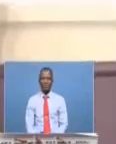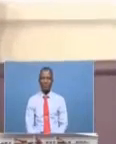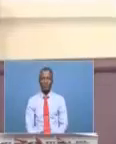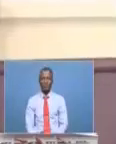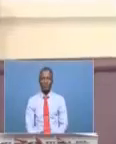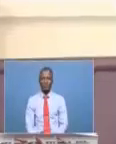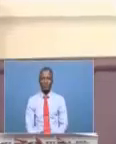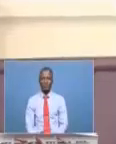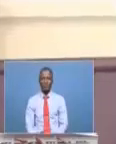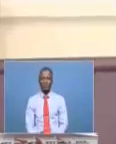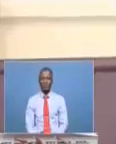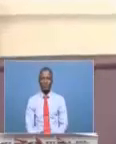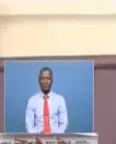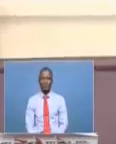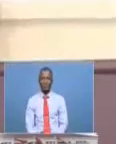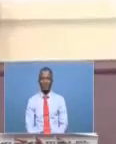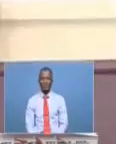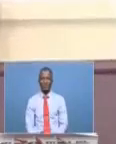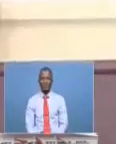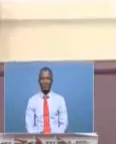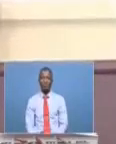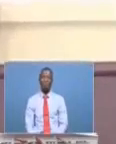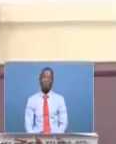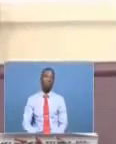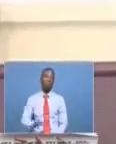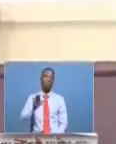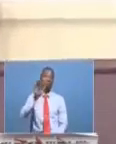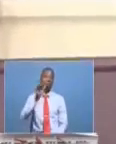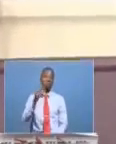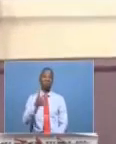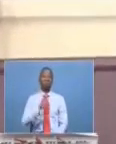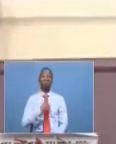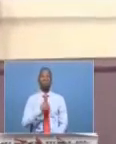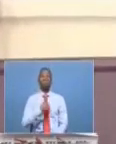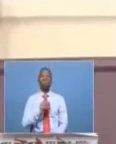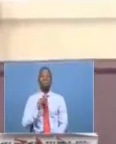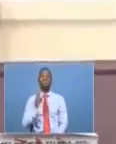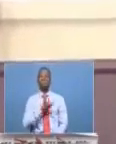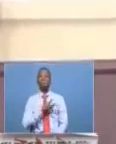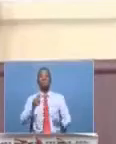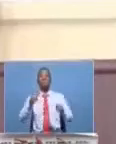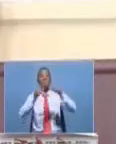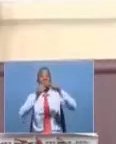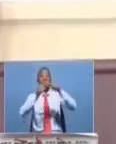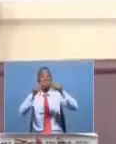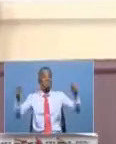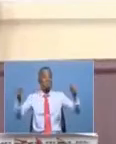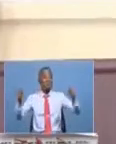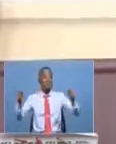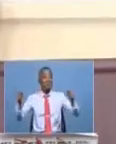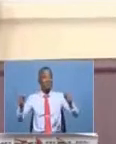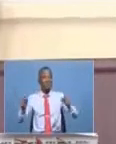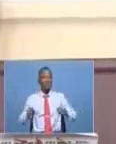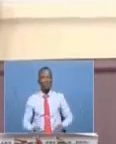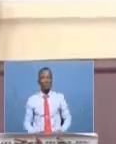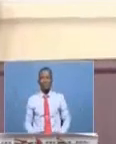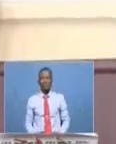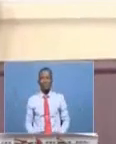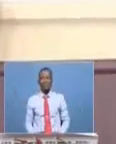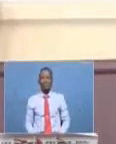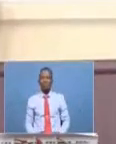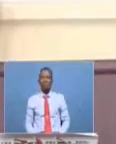My lords, we are opposed to the application for review, and we